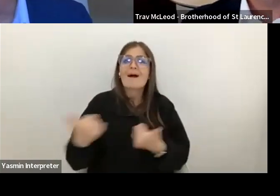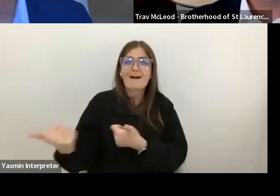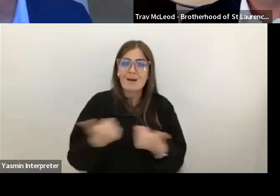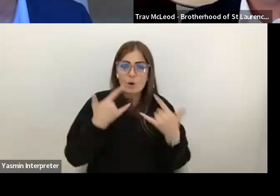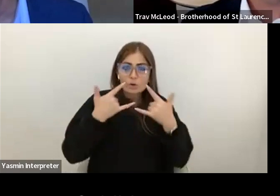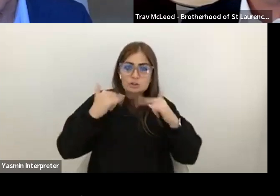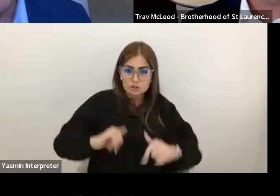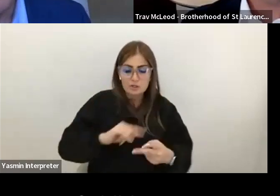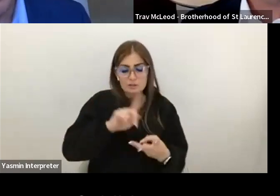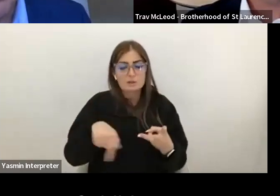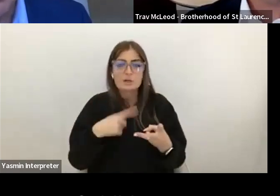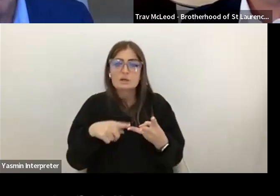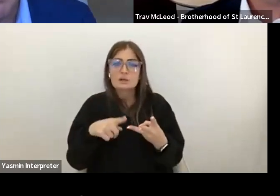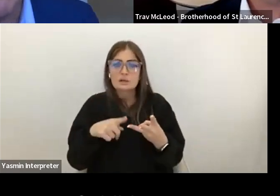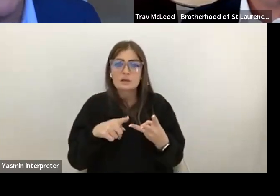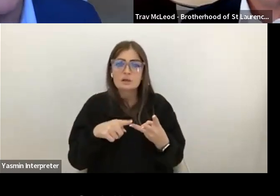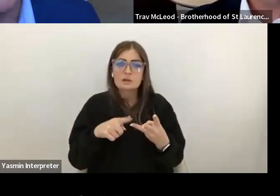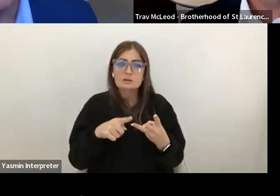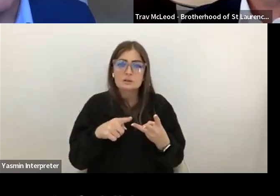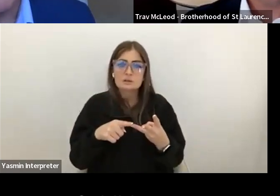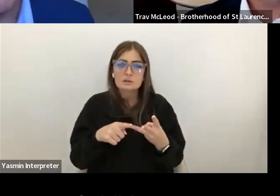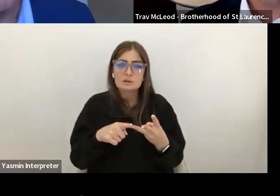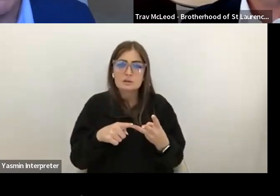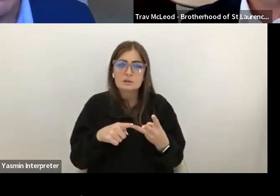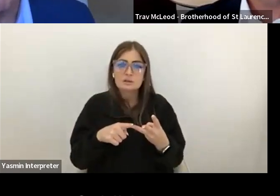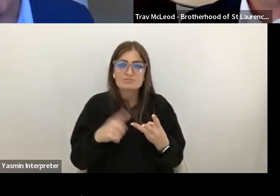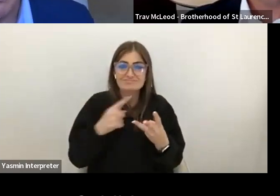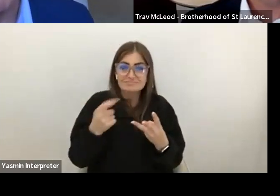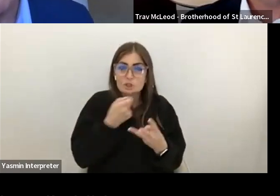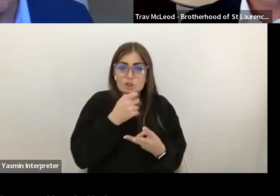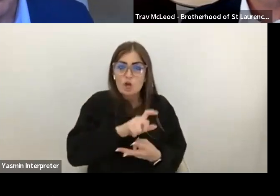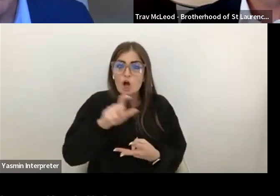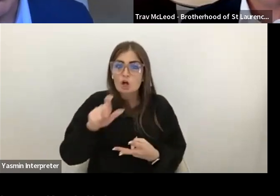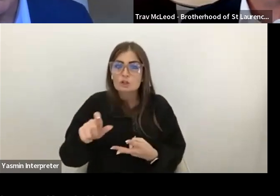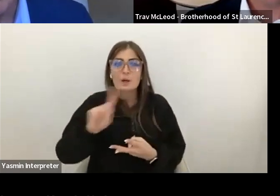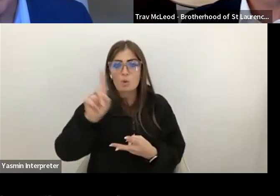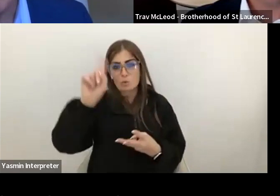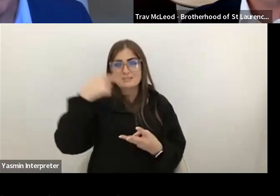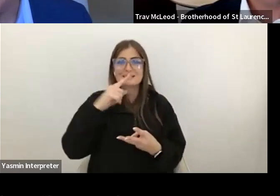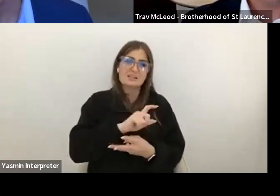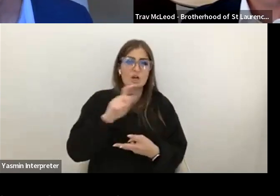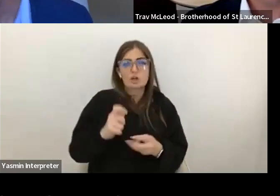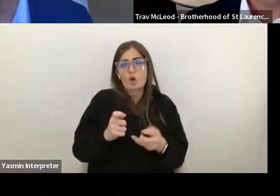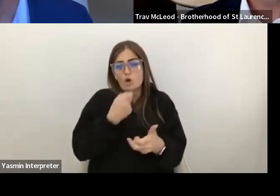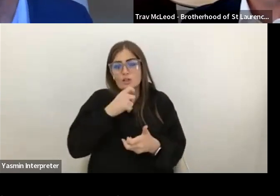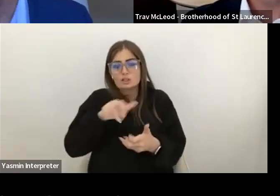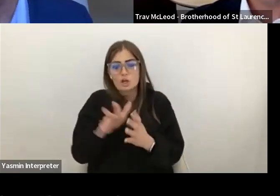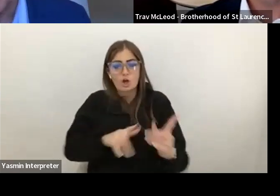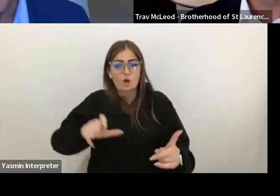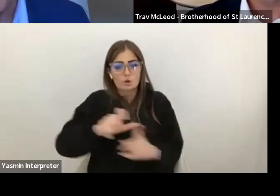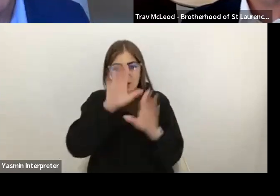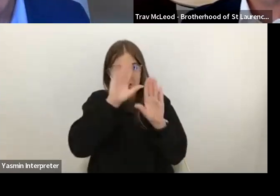legislated guarantee around a certain amount of childcare, what we currently call childcare, early childhood education and